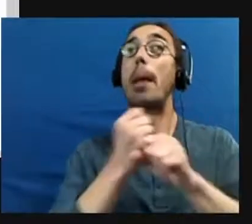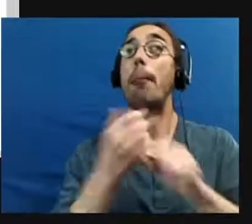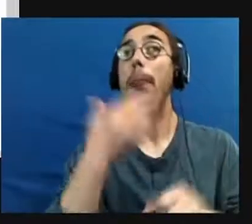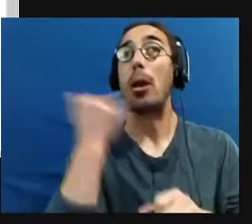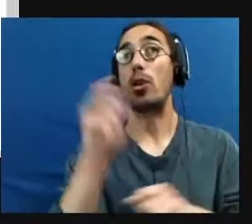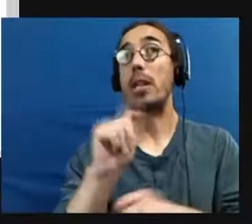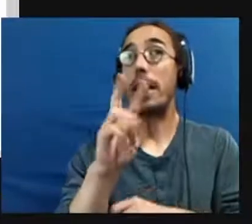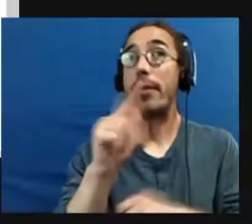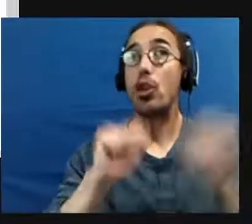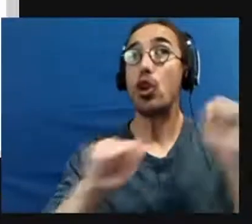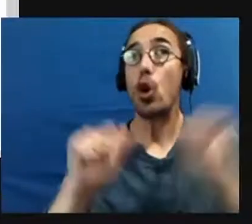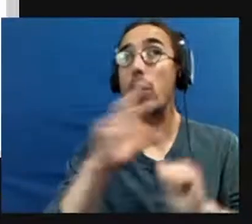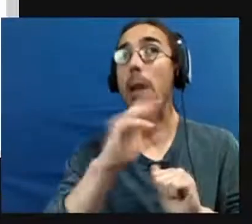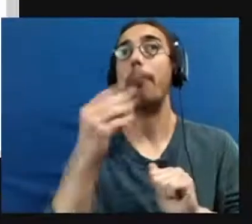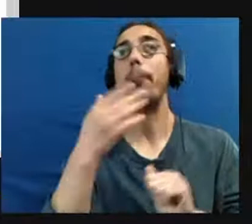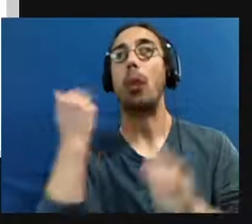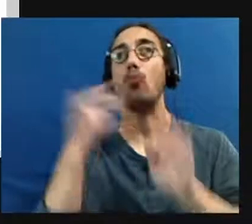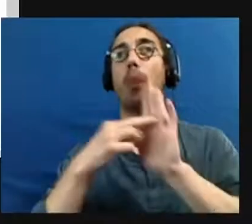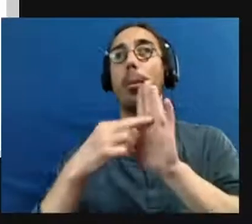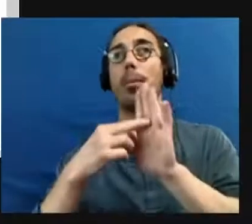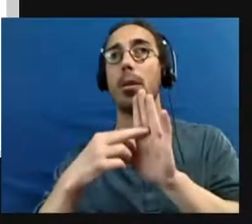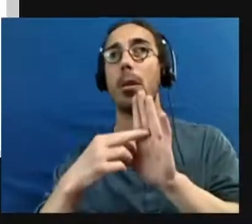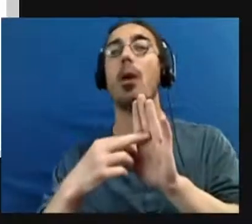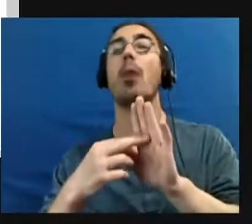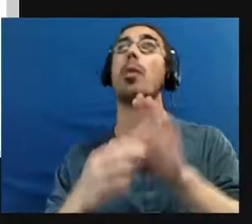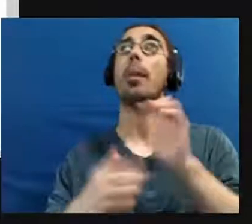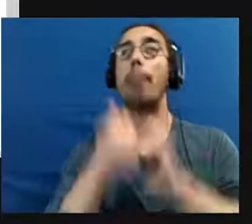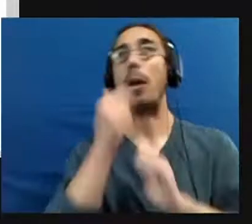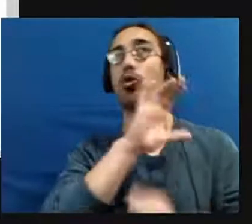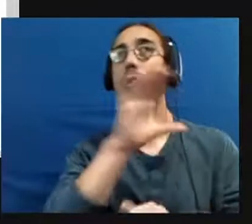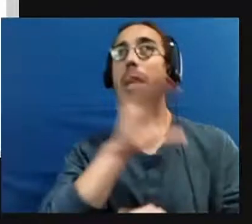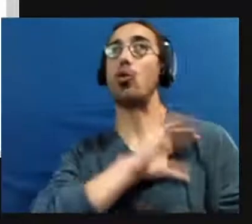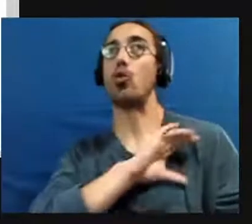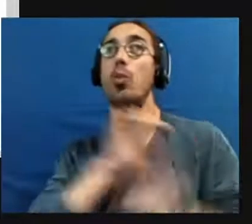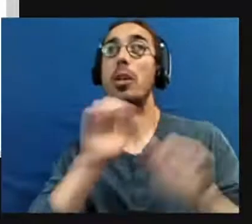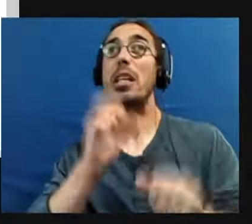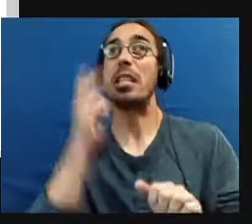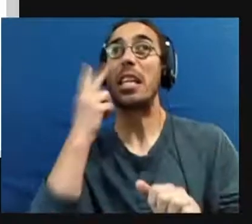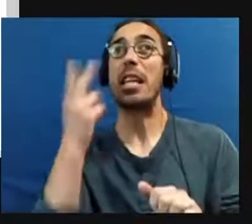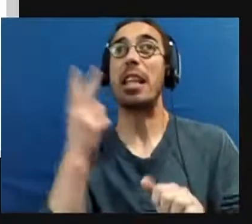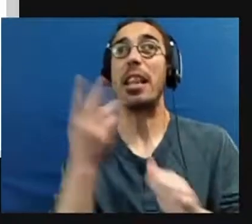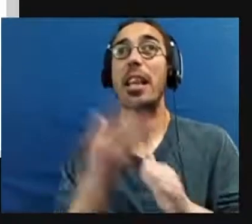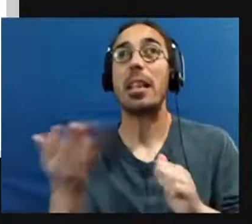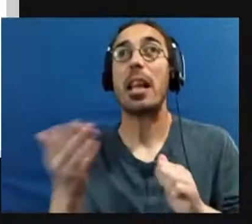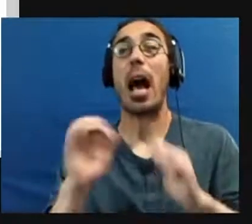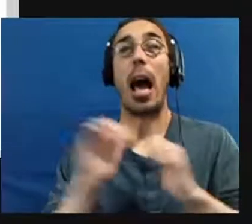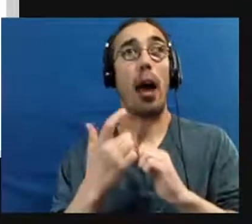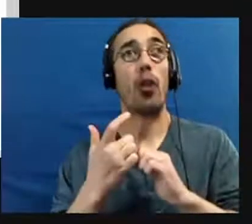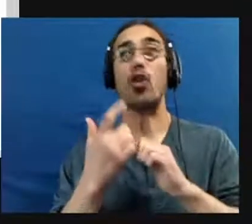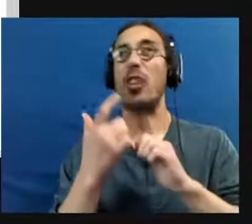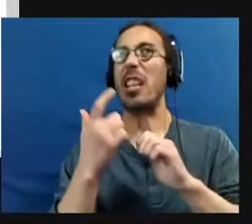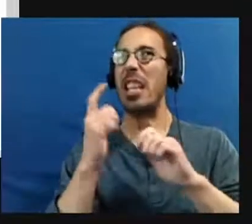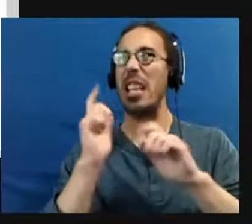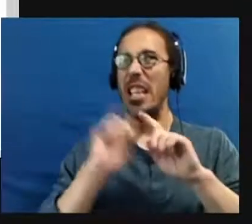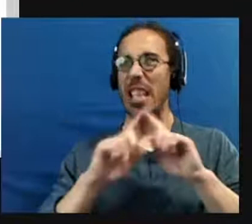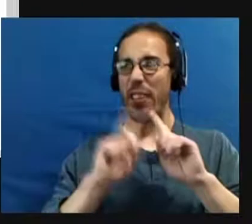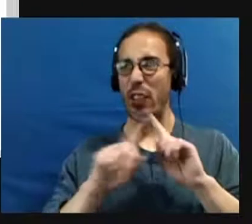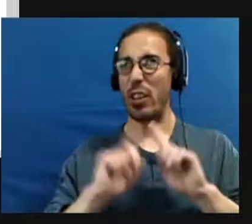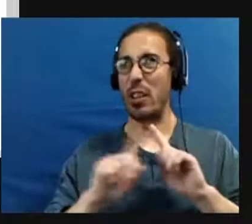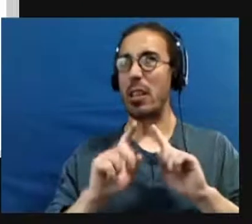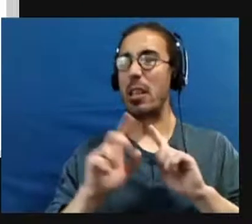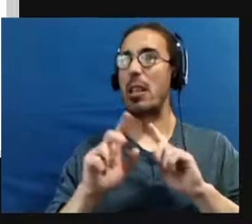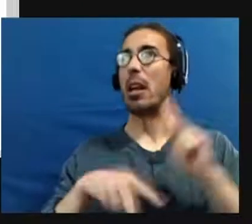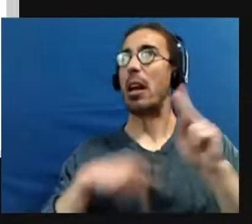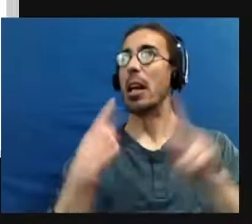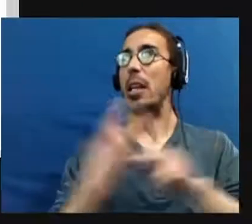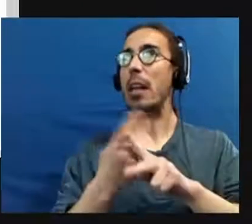better representation with much more nuanced characters. We would get to see things like how there's a bunch of different types of stems and not just,